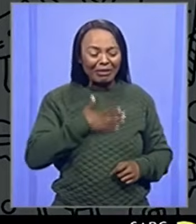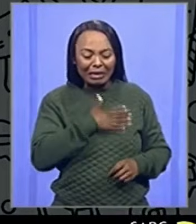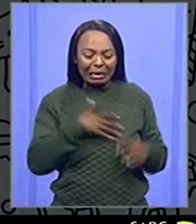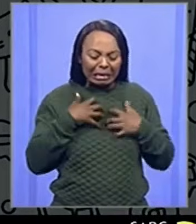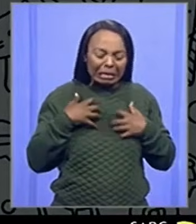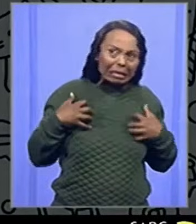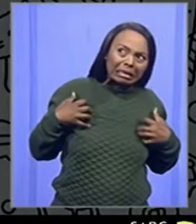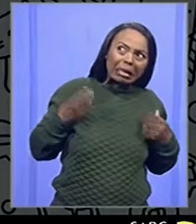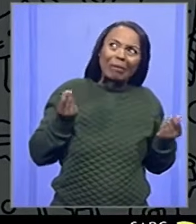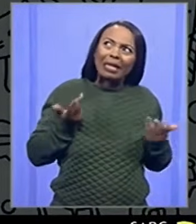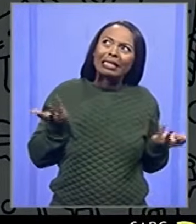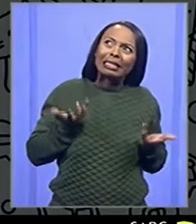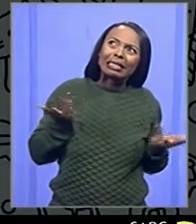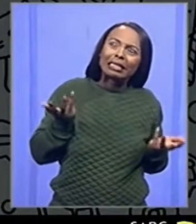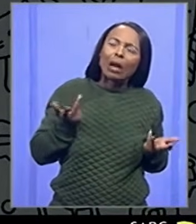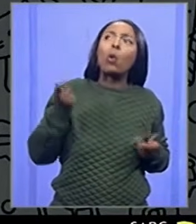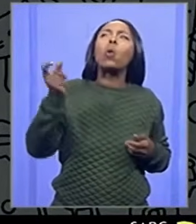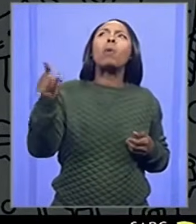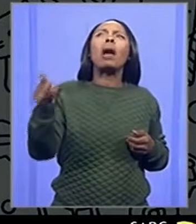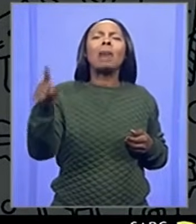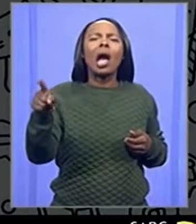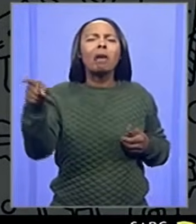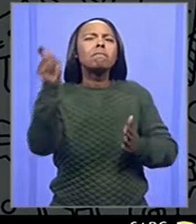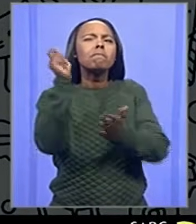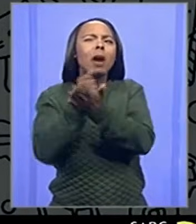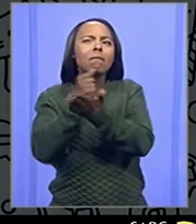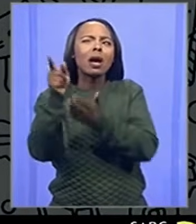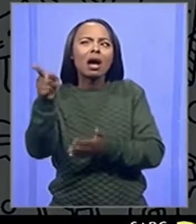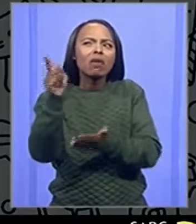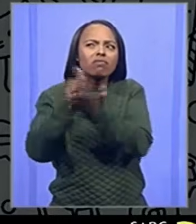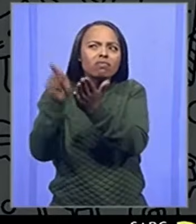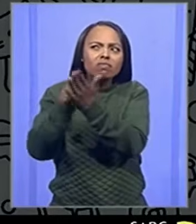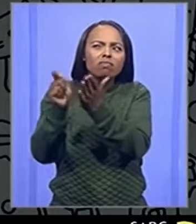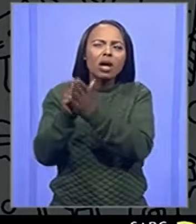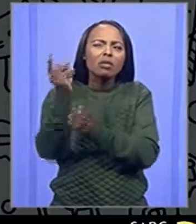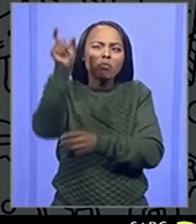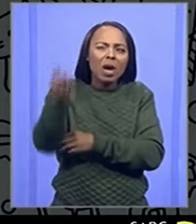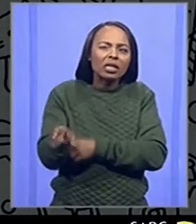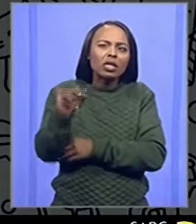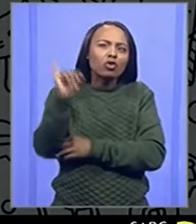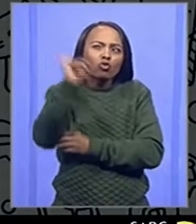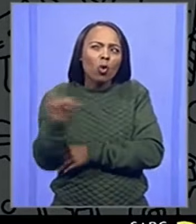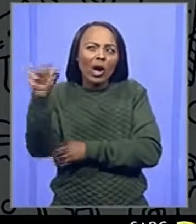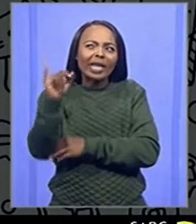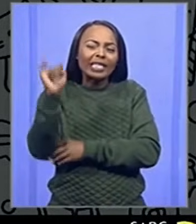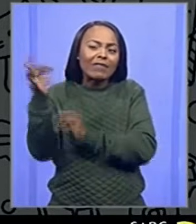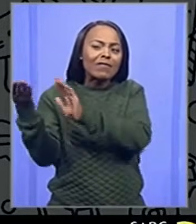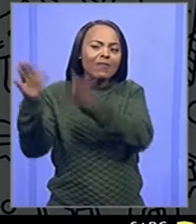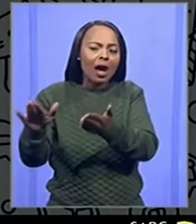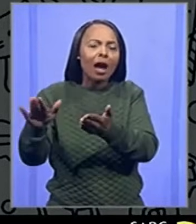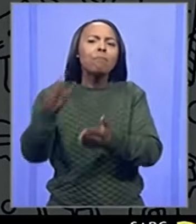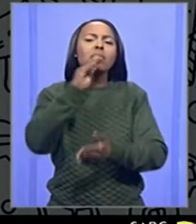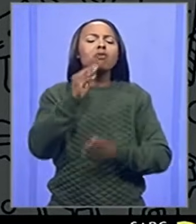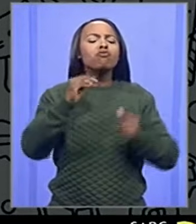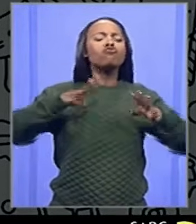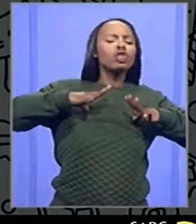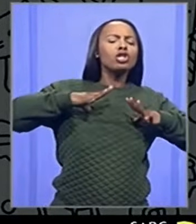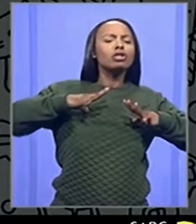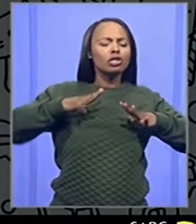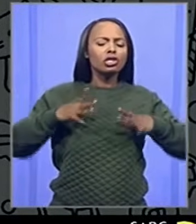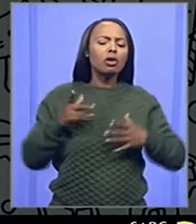tšhelete ba simolola go gopola gore ka neo ke mo kwadisitseng ga ka raga kikafa nka ema sentle ka matsebetsebe a